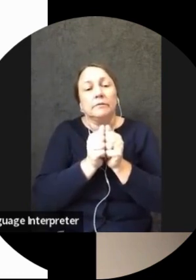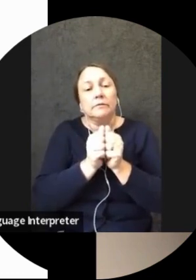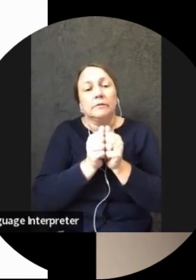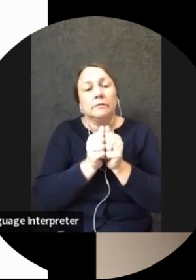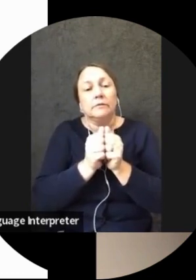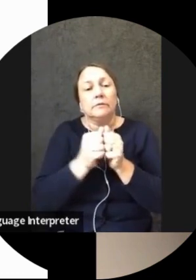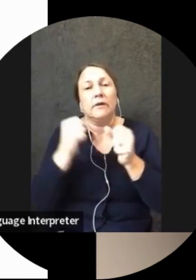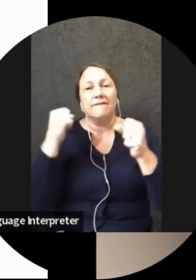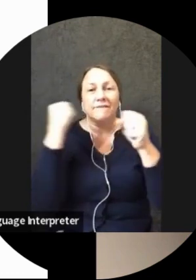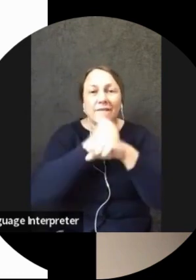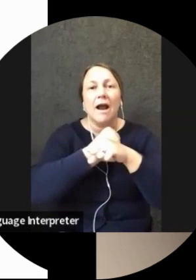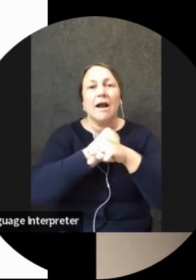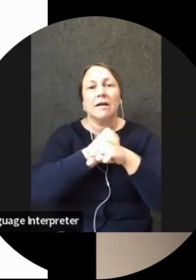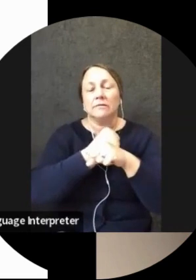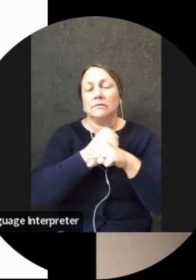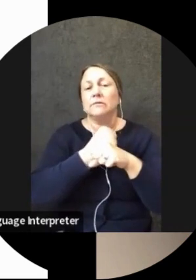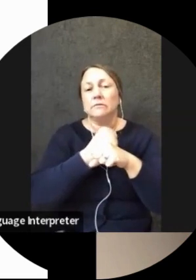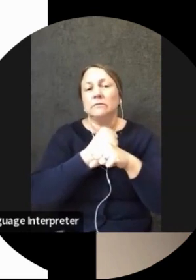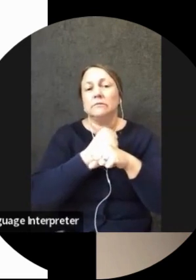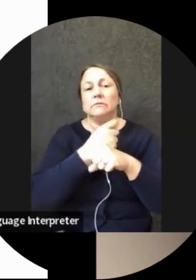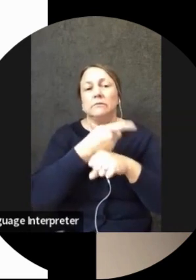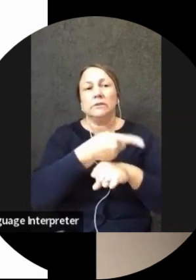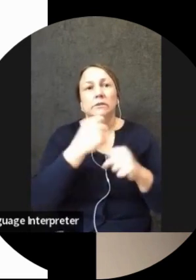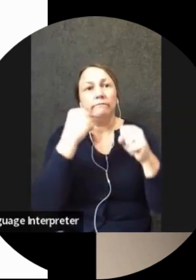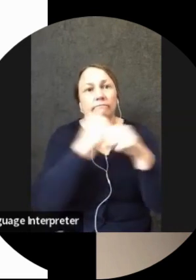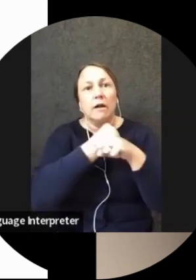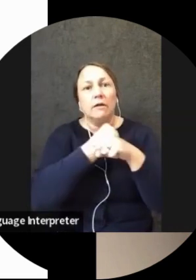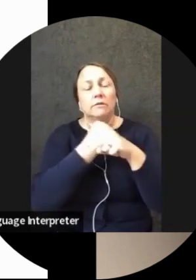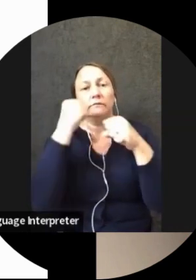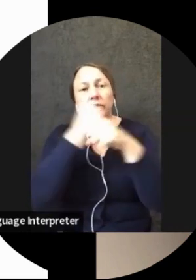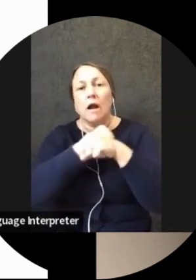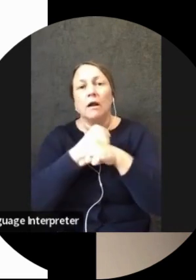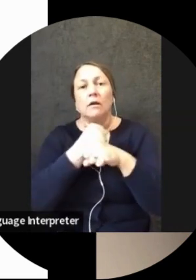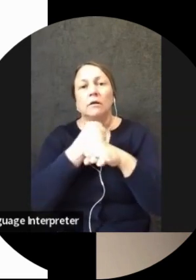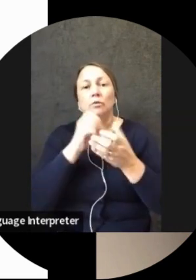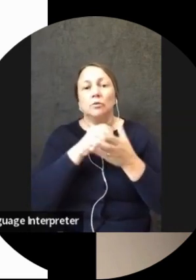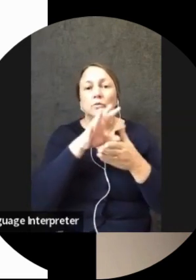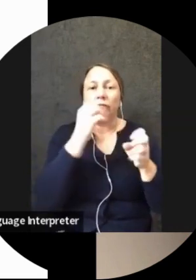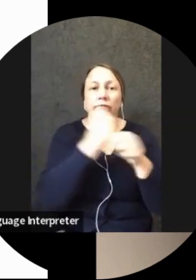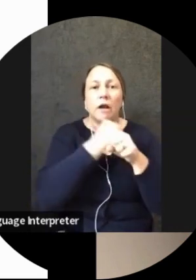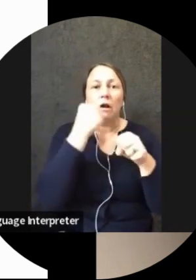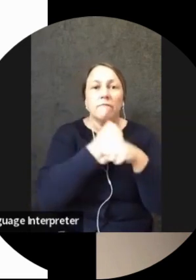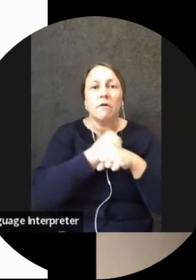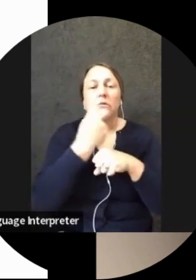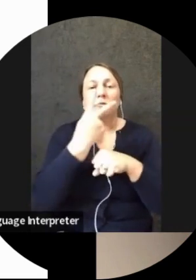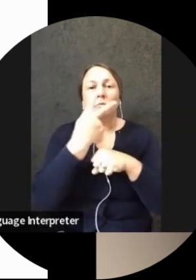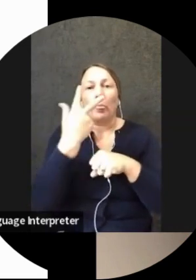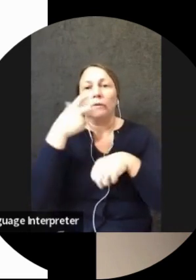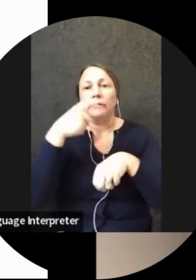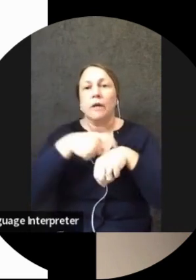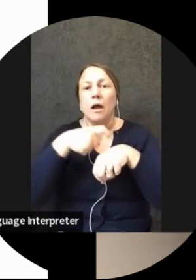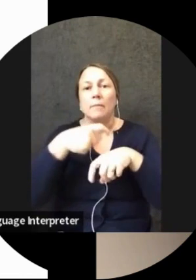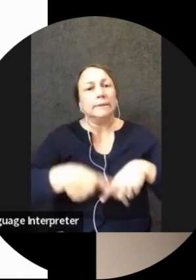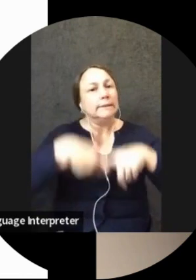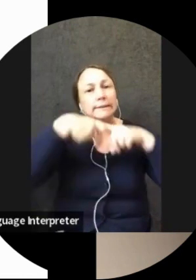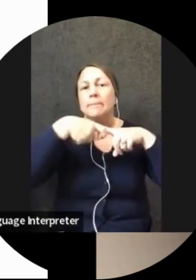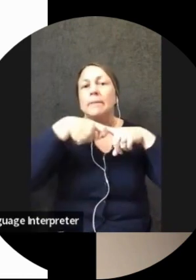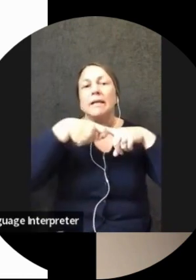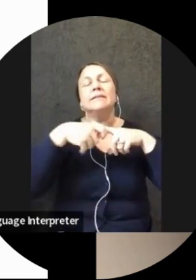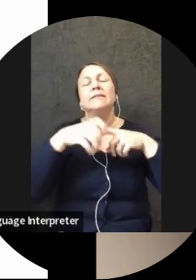fighting, let's say, and a student gets into a fight 2 or 3 times and gets suspended,